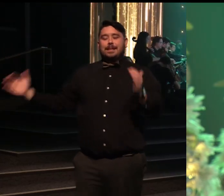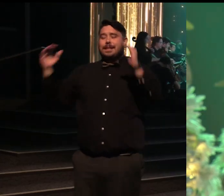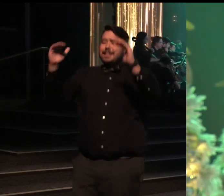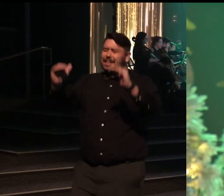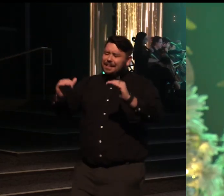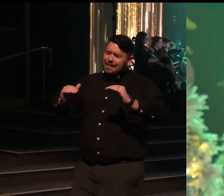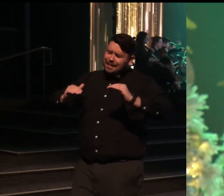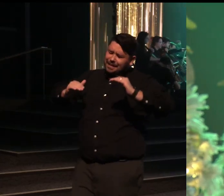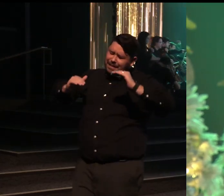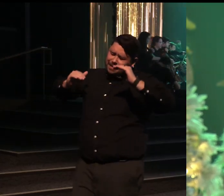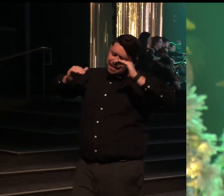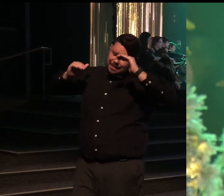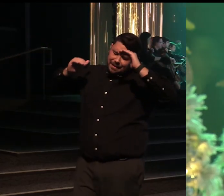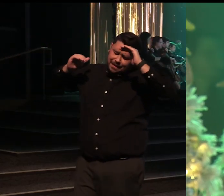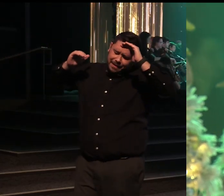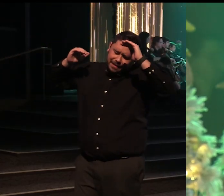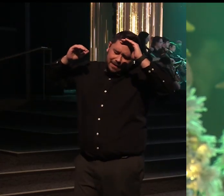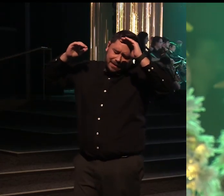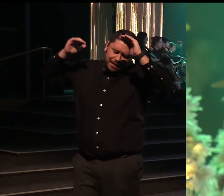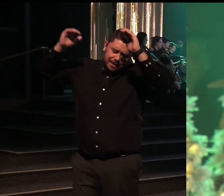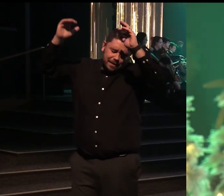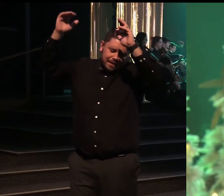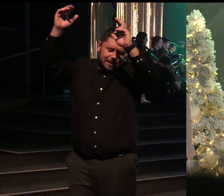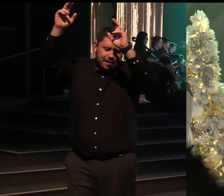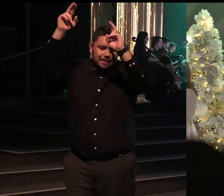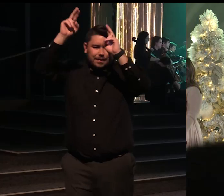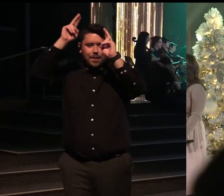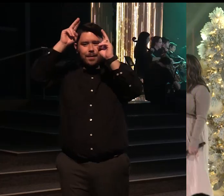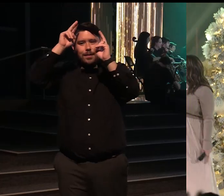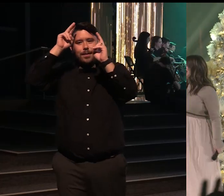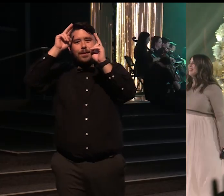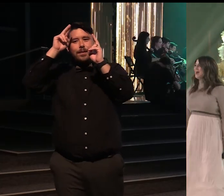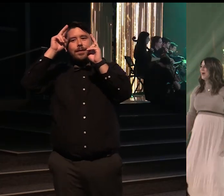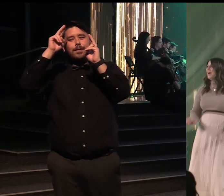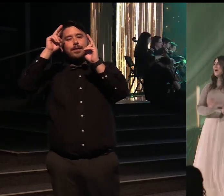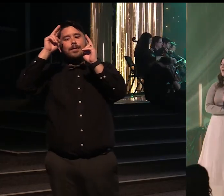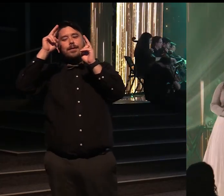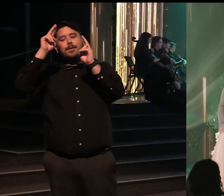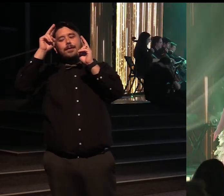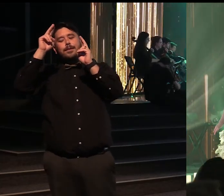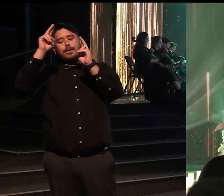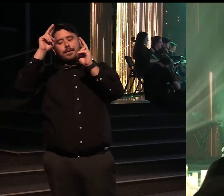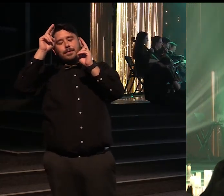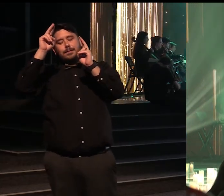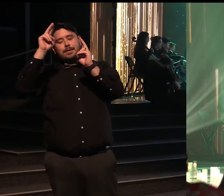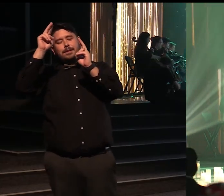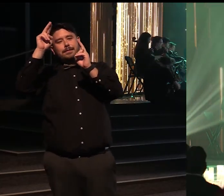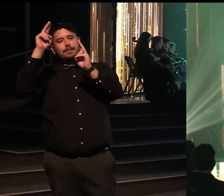In excelsis Deo.